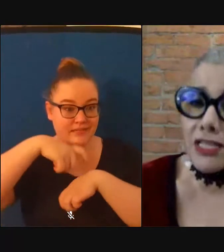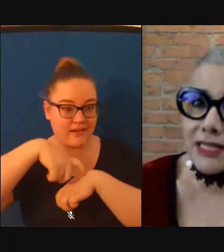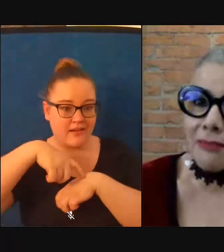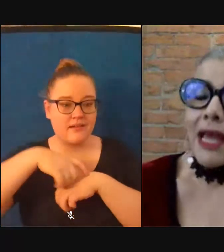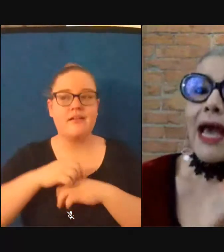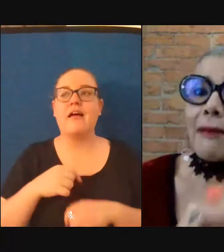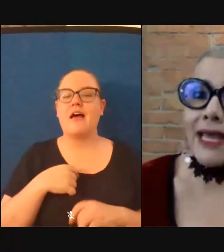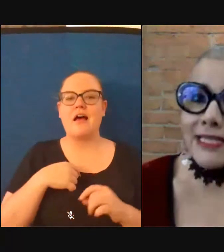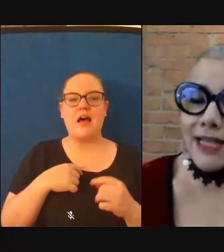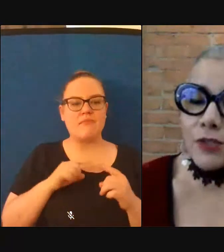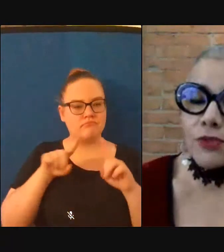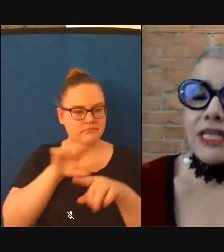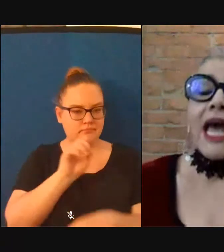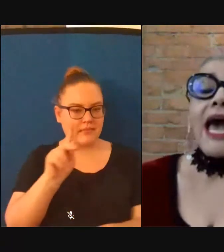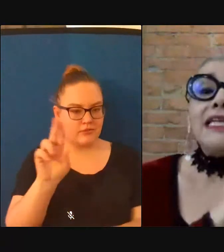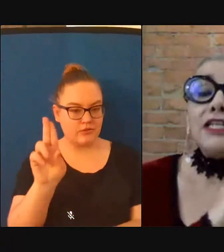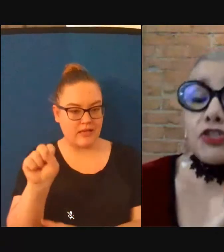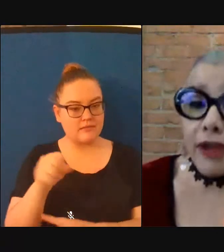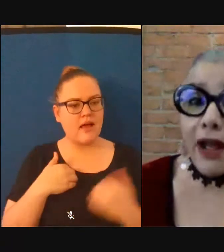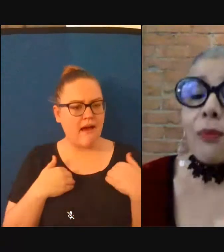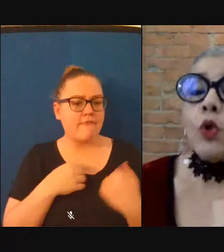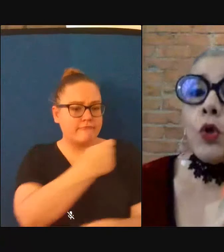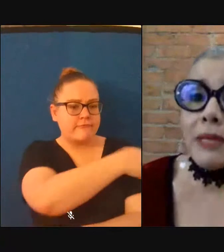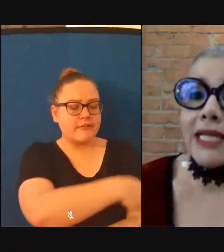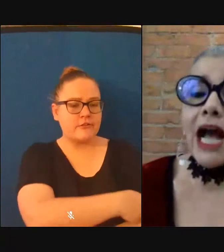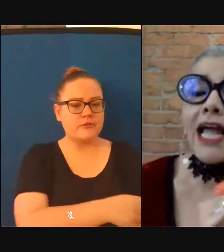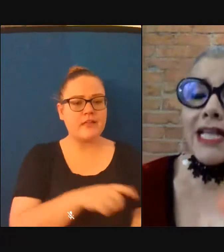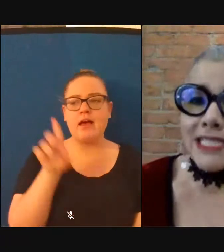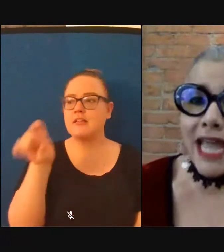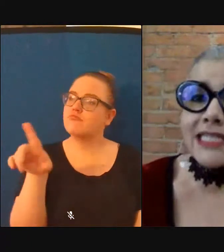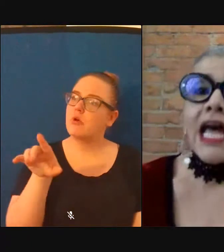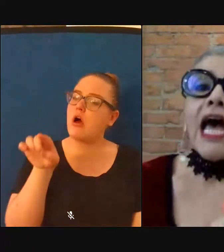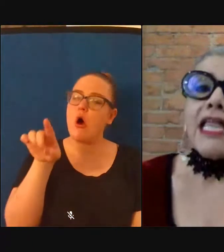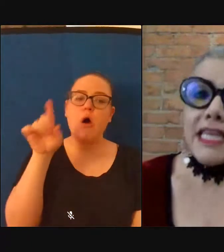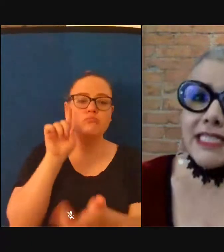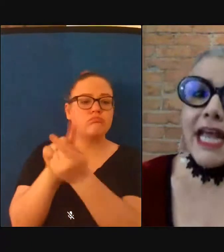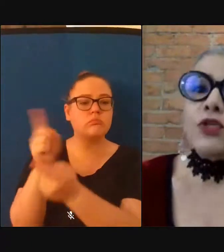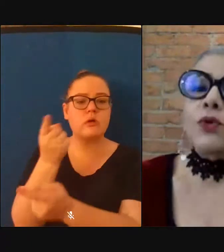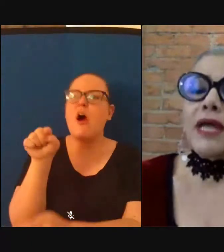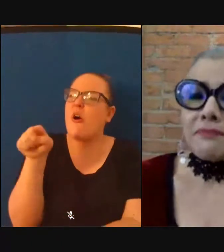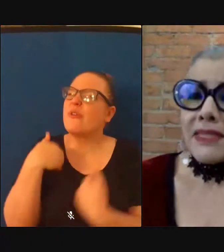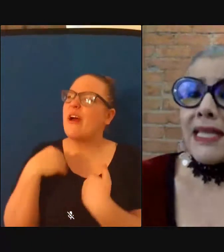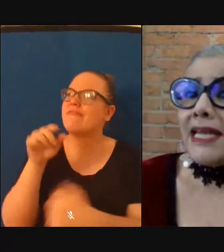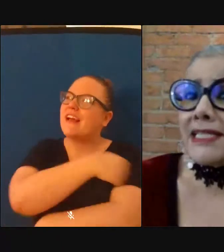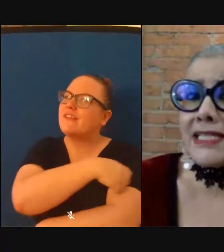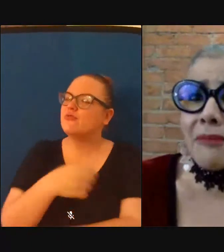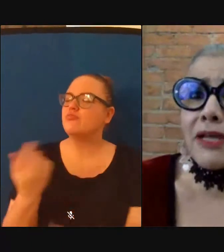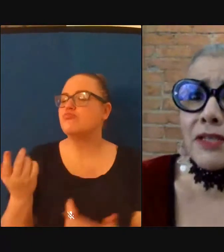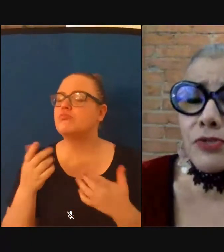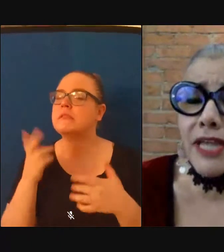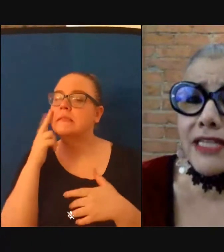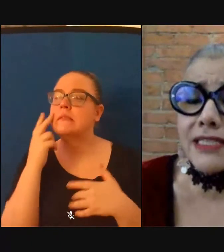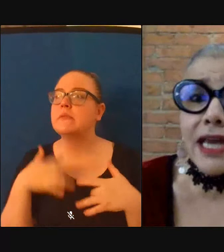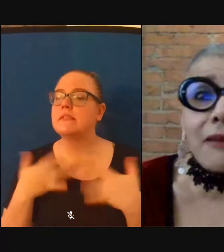I asked him about his tattoos, and he straight up looked me in the eye and said, this tattoo is to